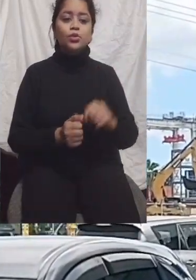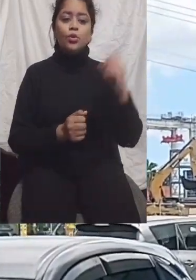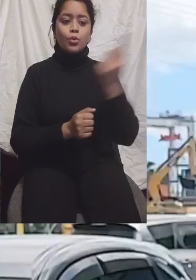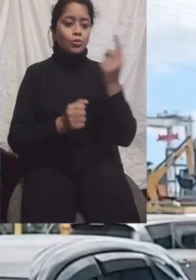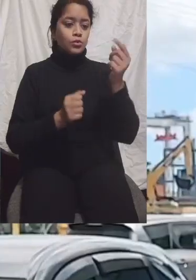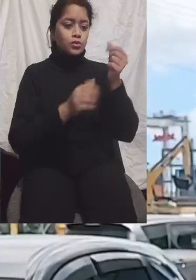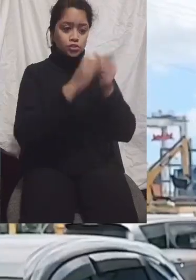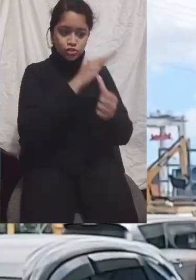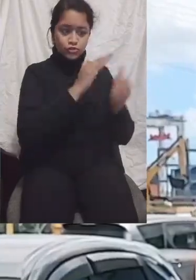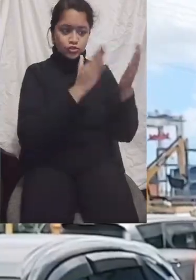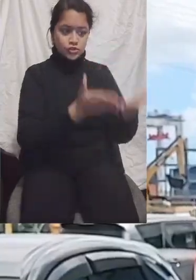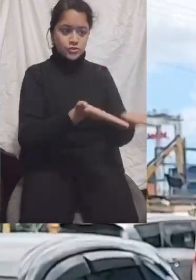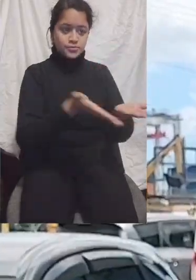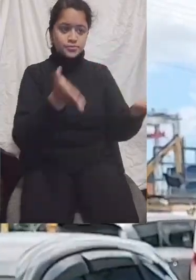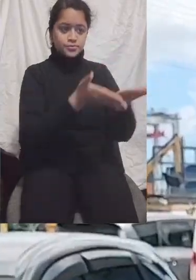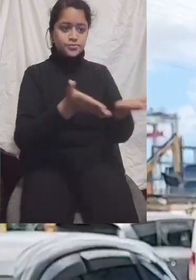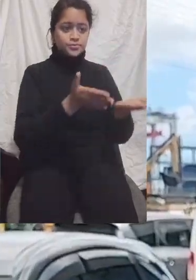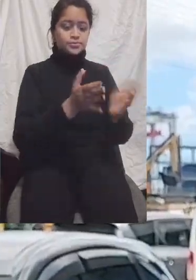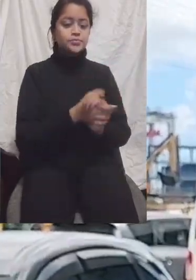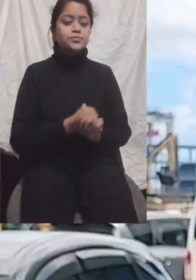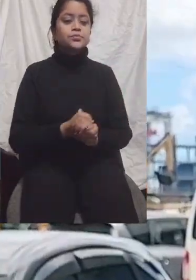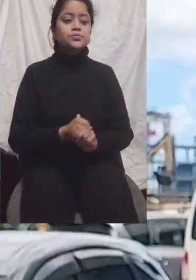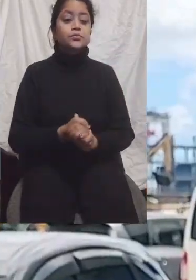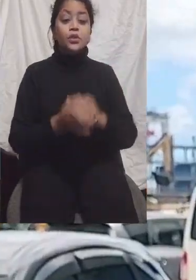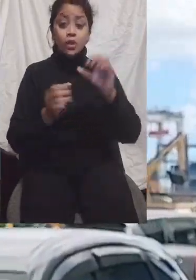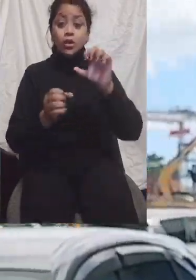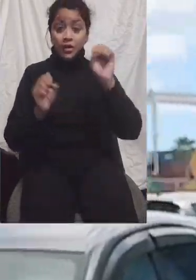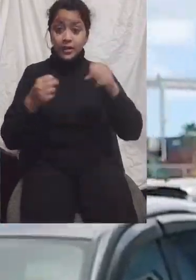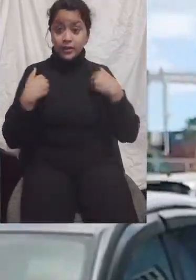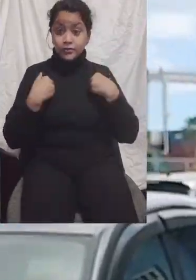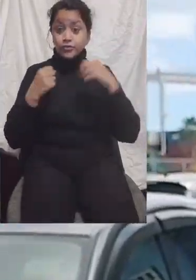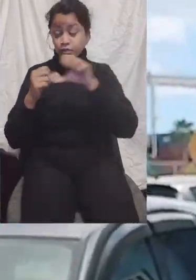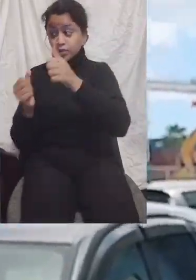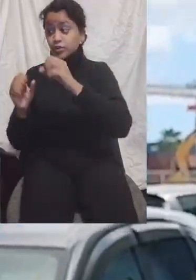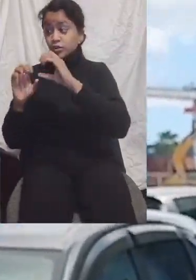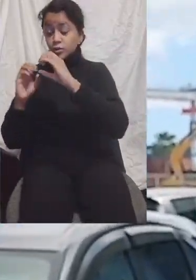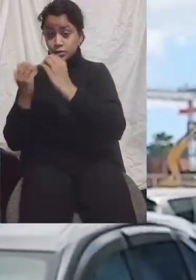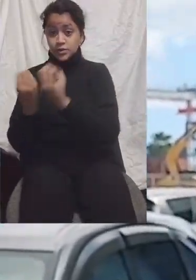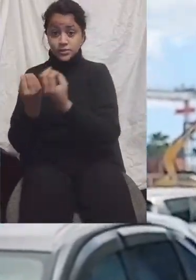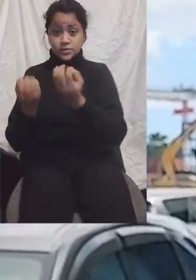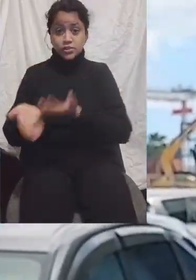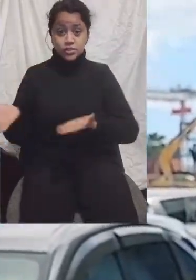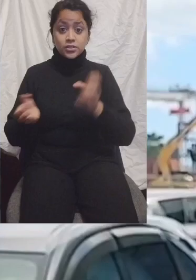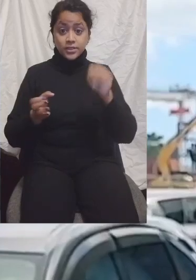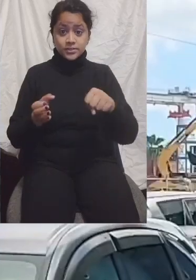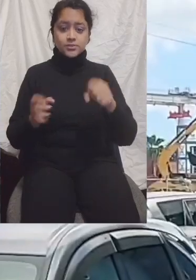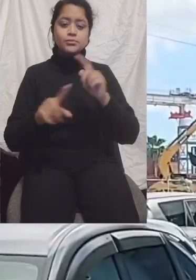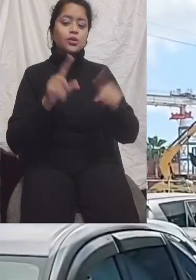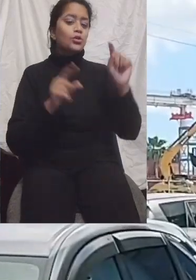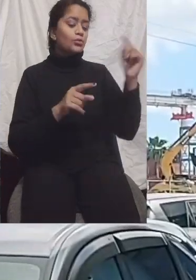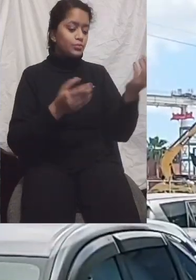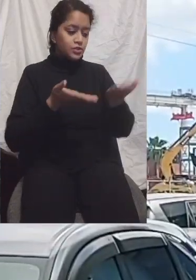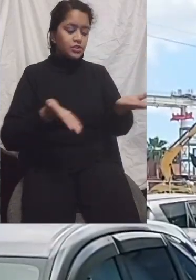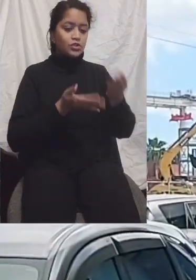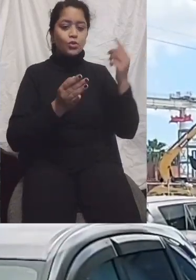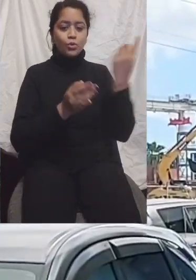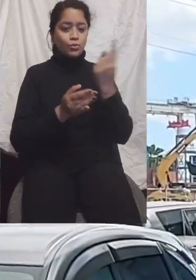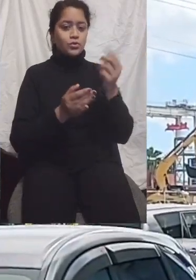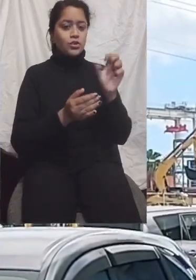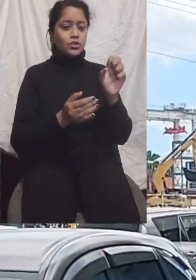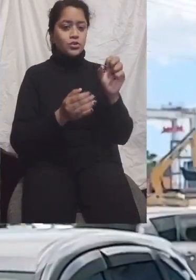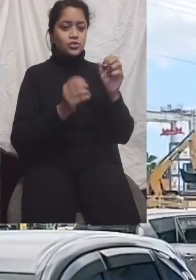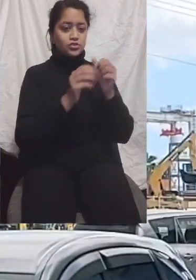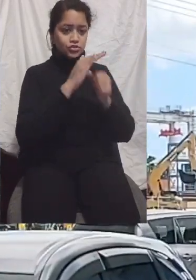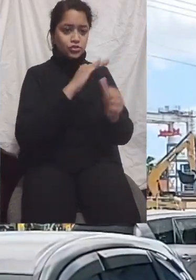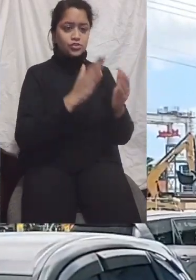it's the only shelter on island. There are other organizations, as you know, but this is the only shelter. And at any given time, we have like 400